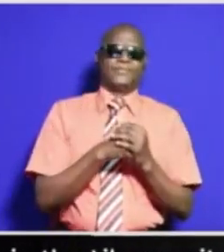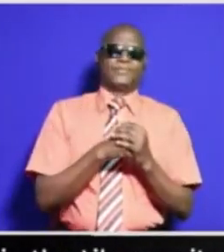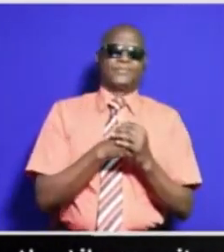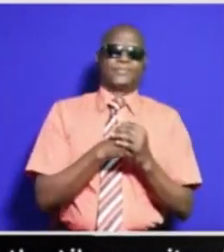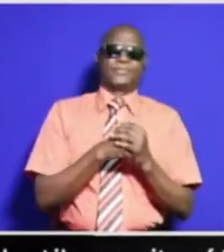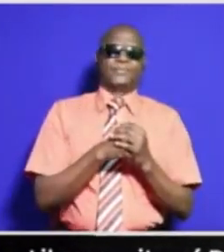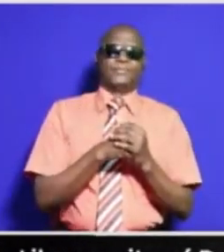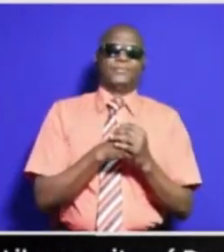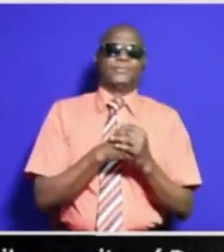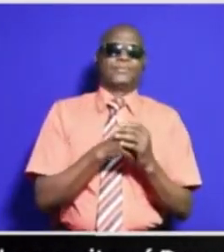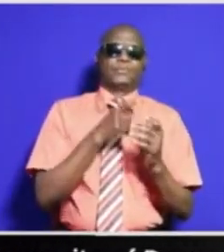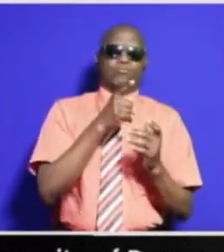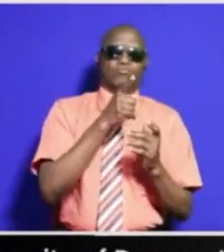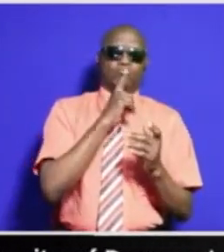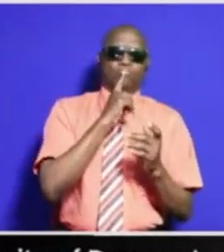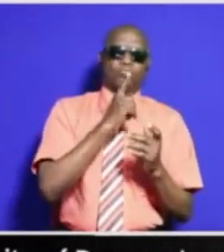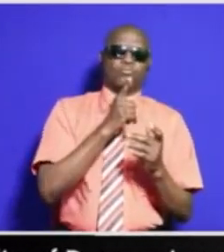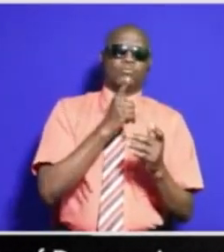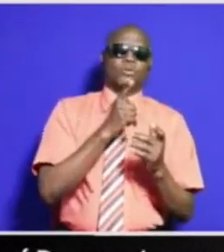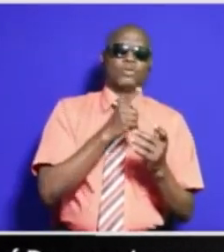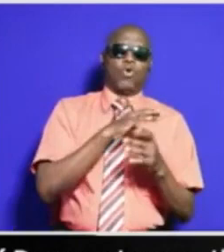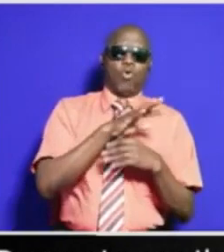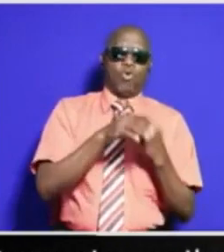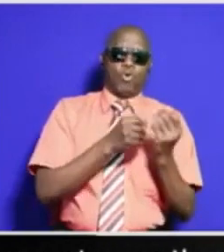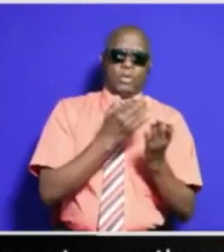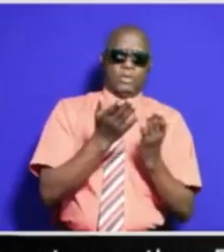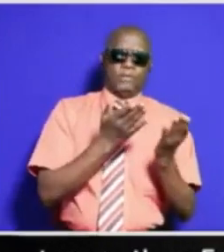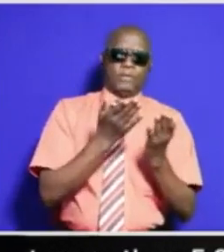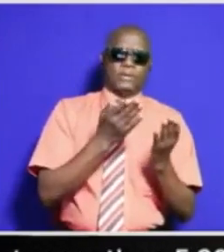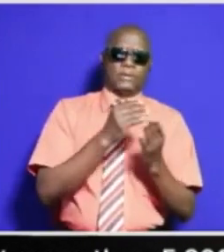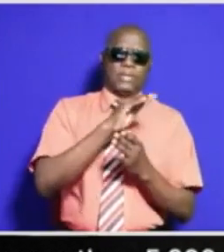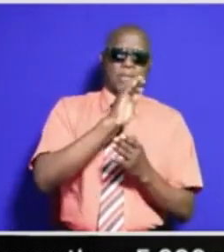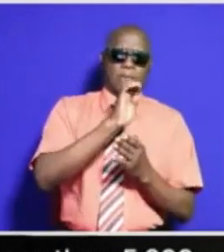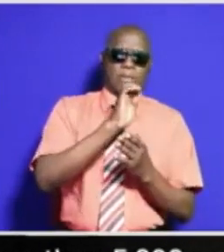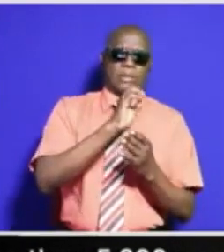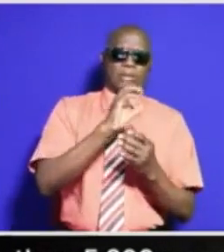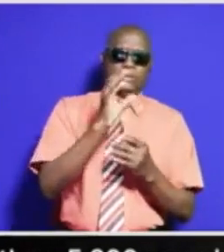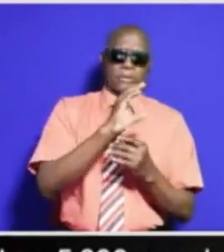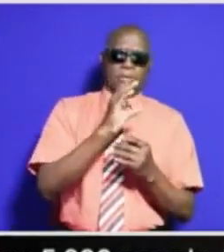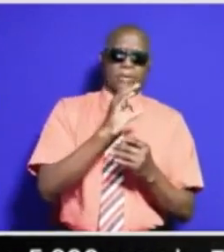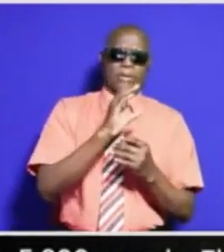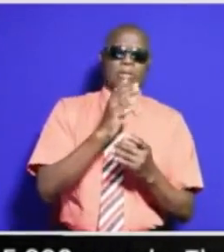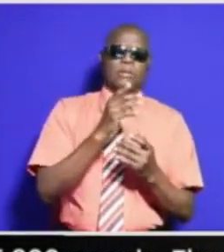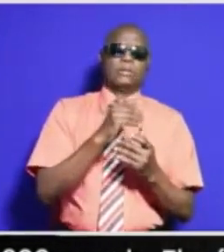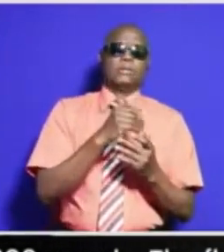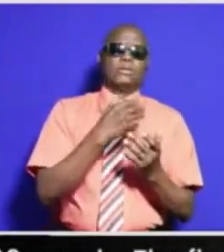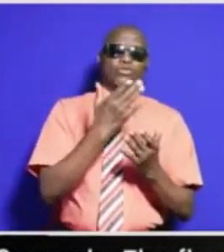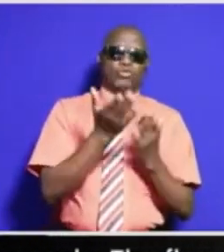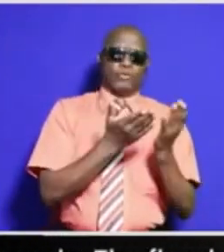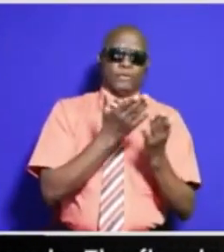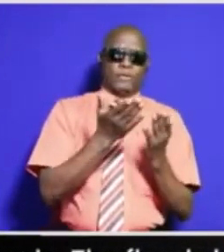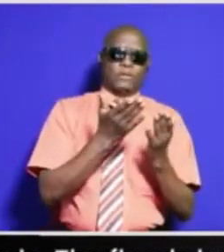determined to place all its services on the e-citizen platform within a month as a way to minimizing human